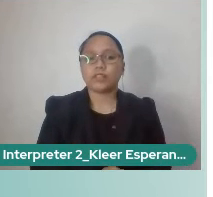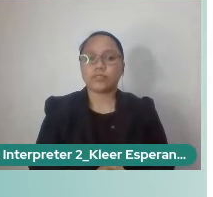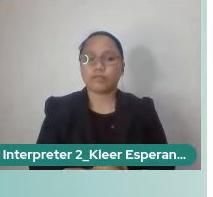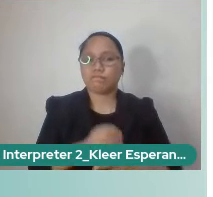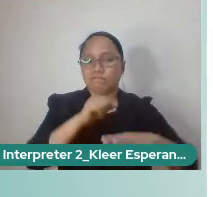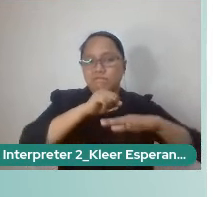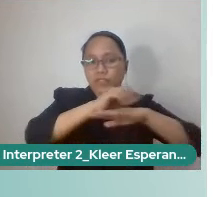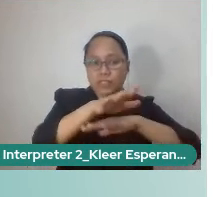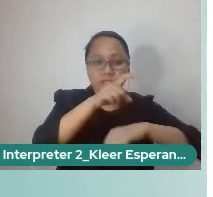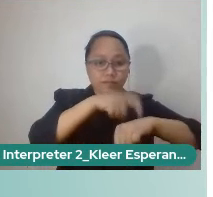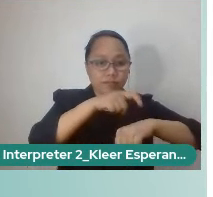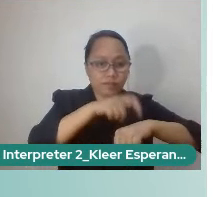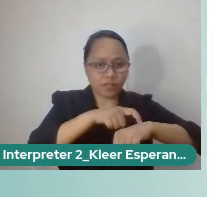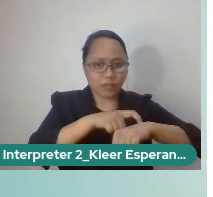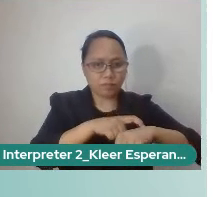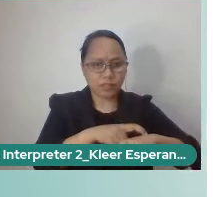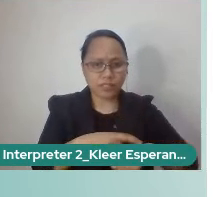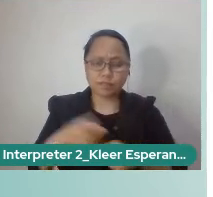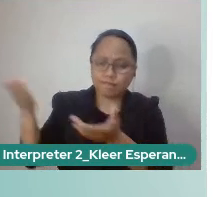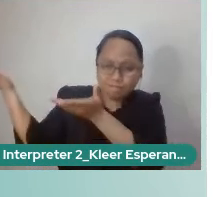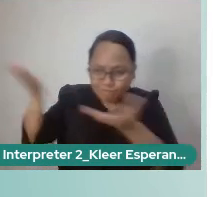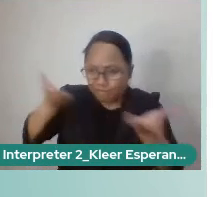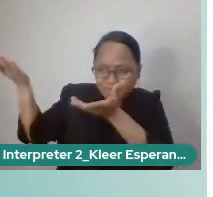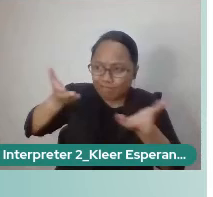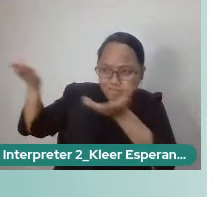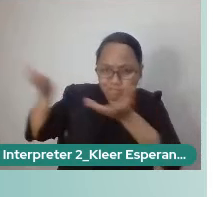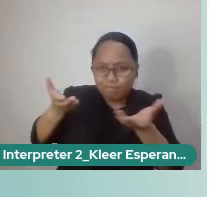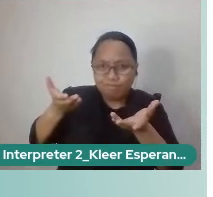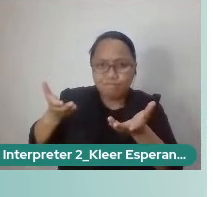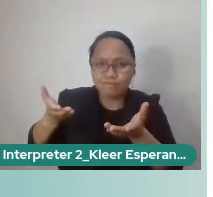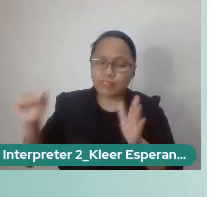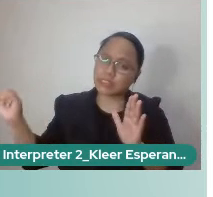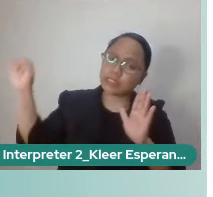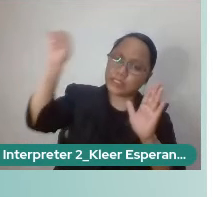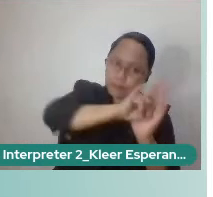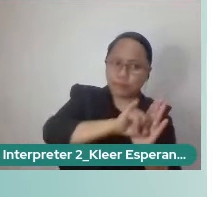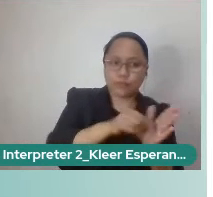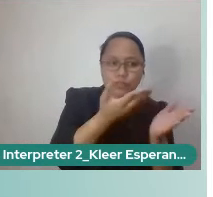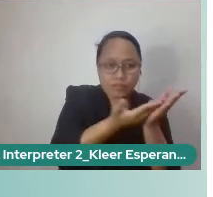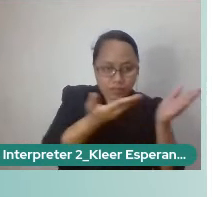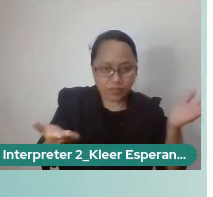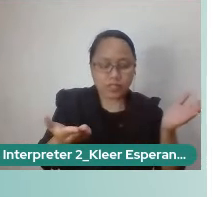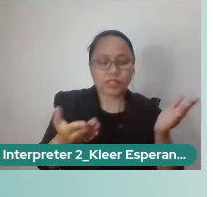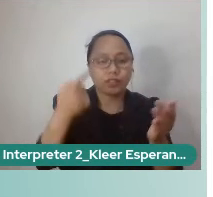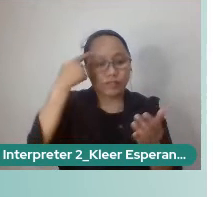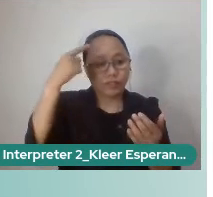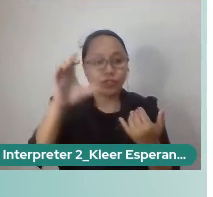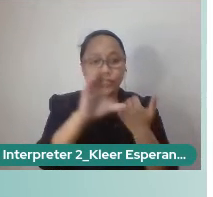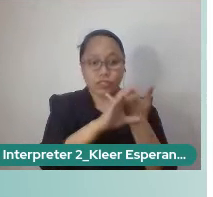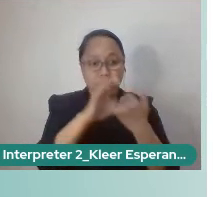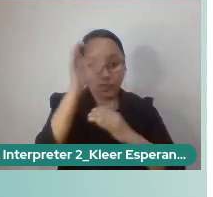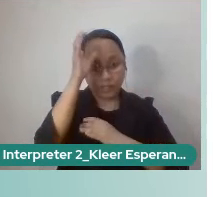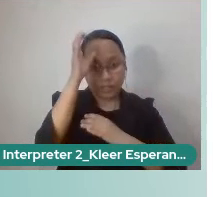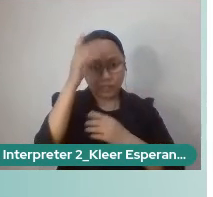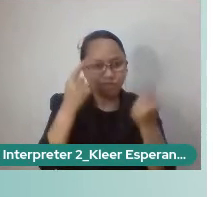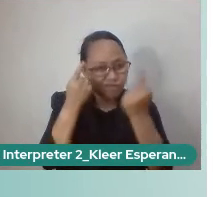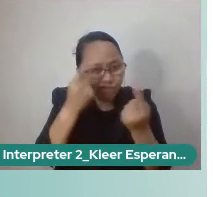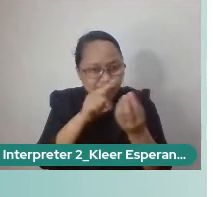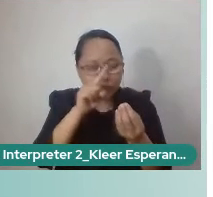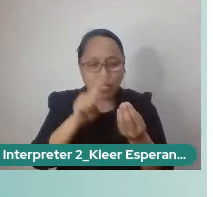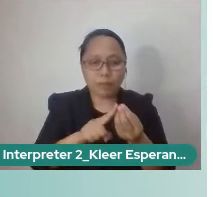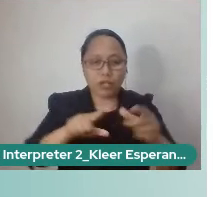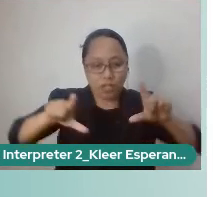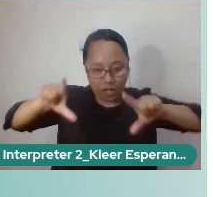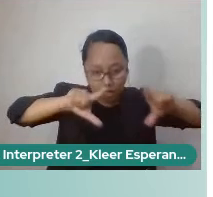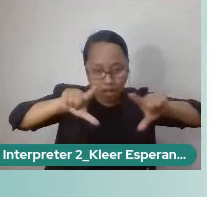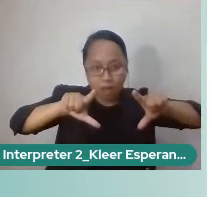and importation is another challenge. Concern about the lab capacity to absorb HPV testing demand,